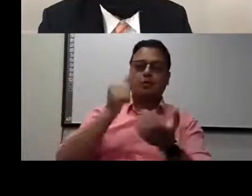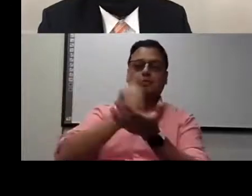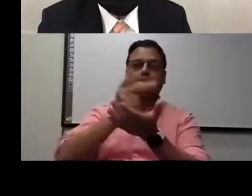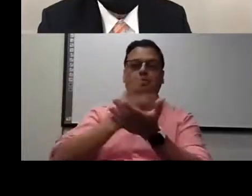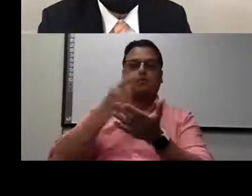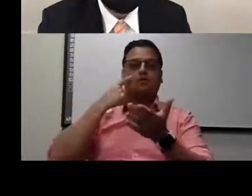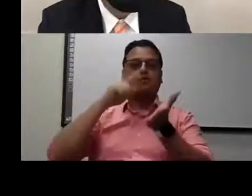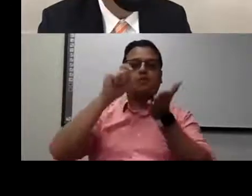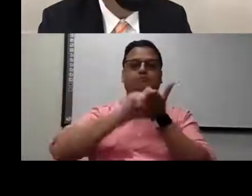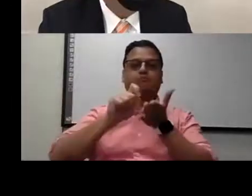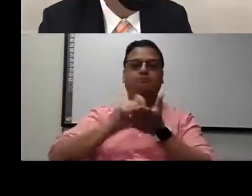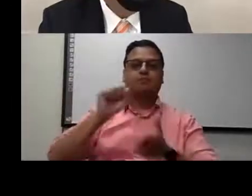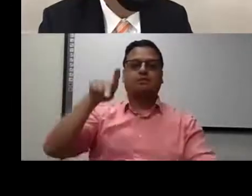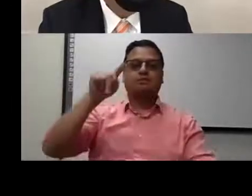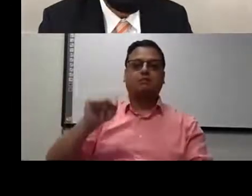minutes, September 23rd.